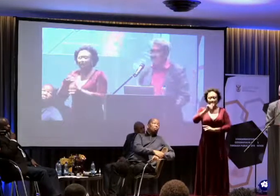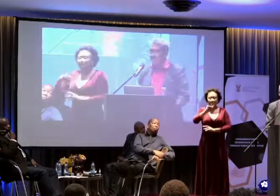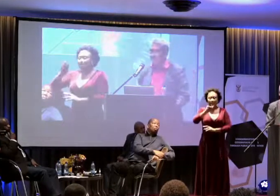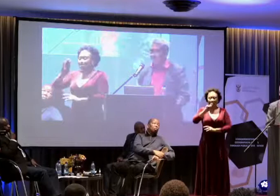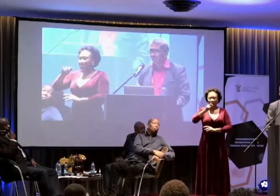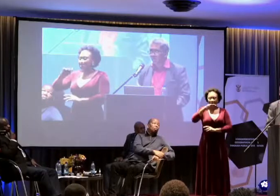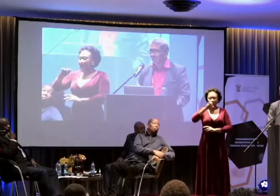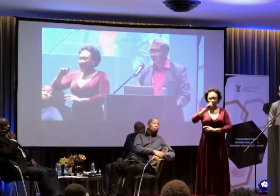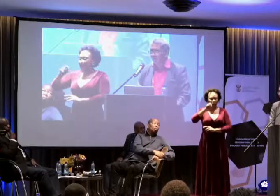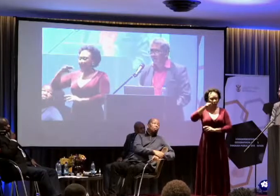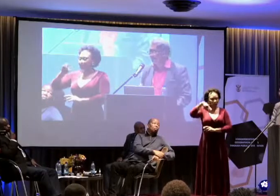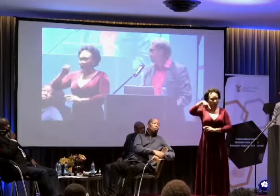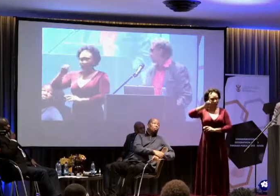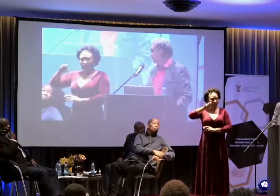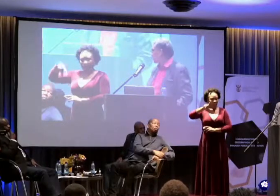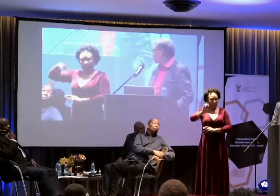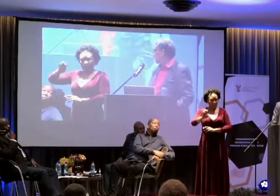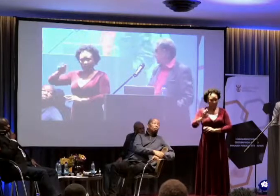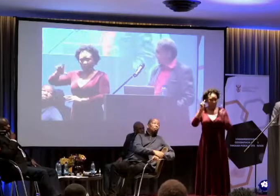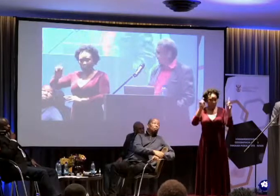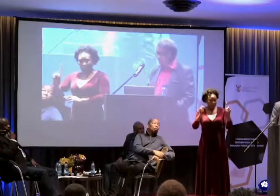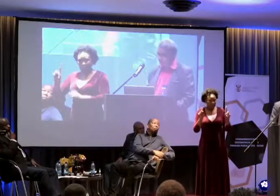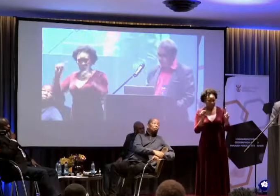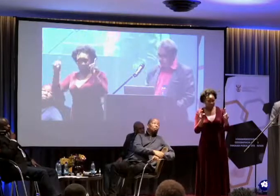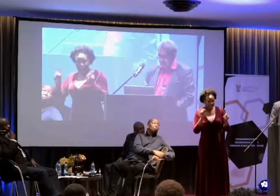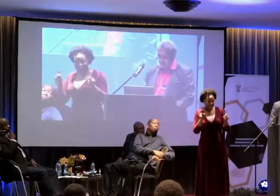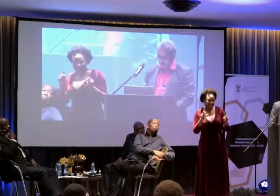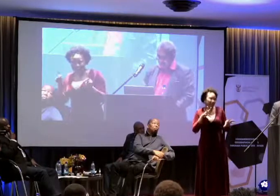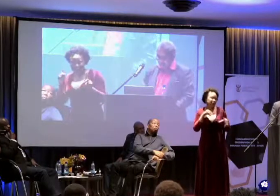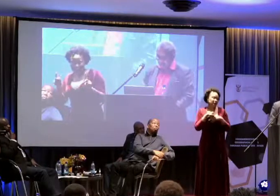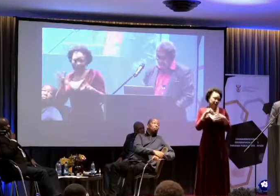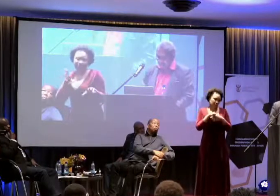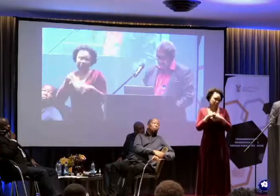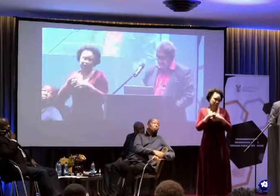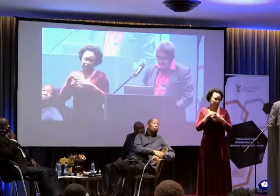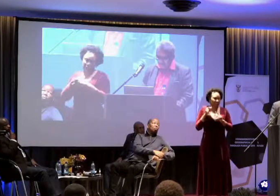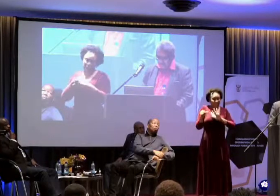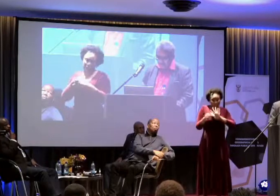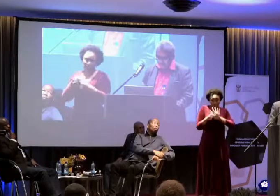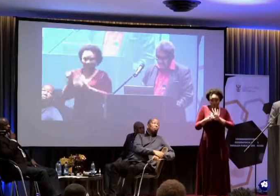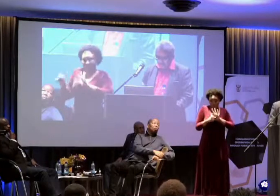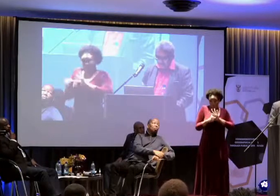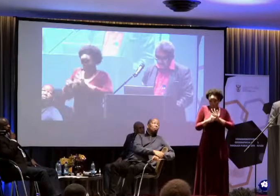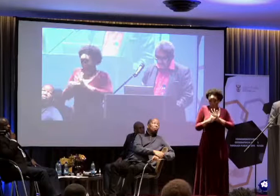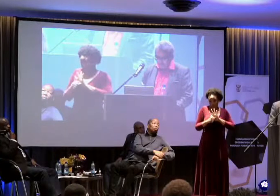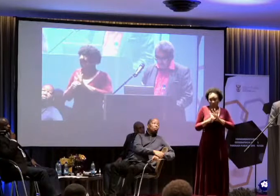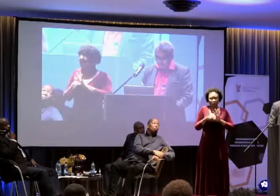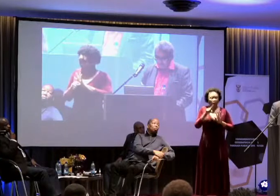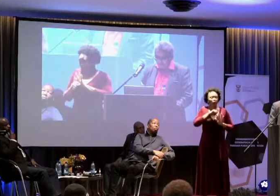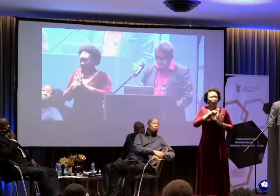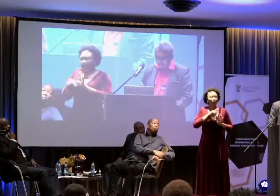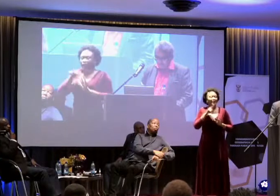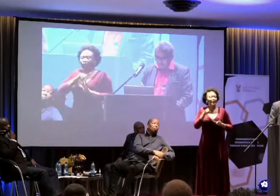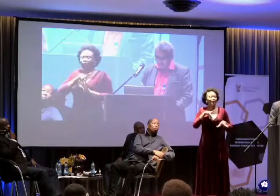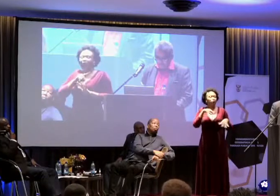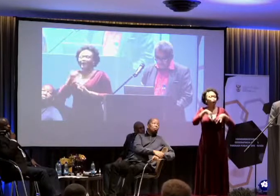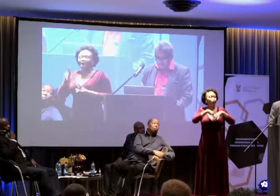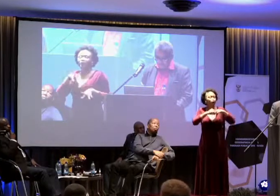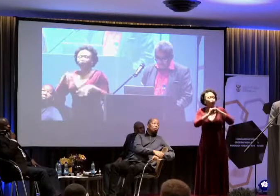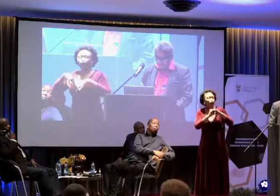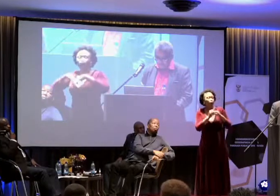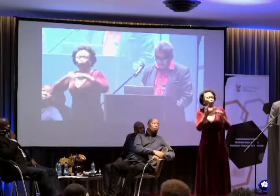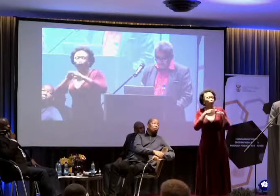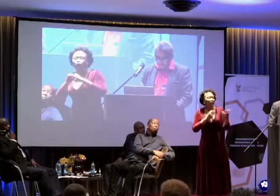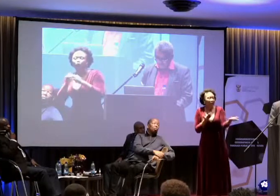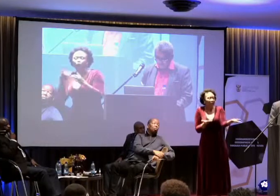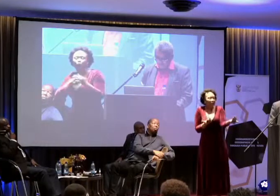will play a critical role, Program Director, in terms of what is expected in terms of